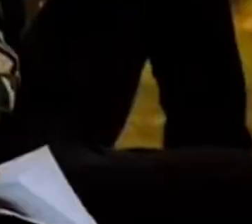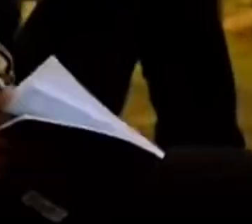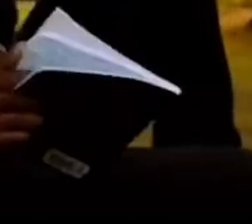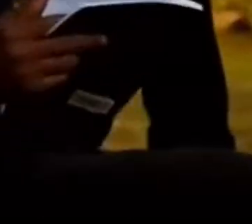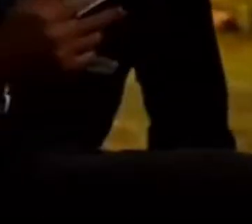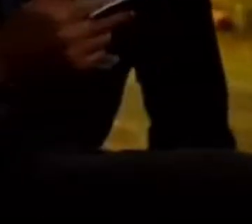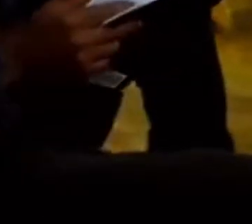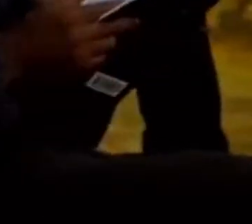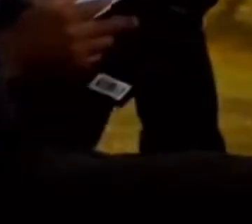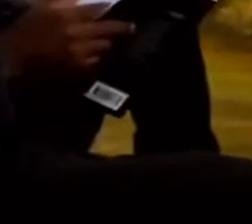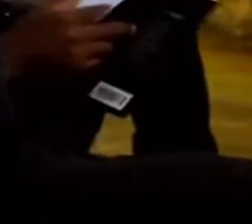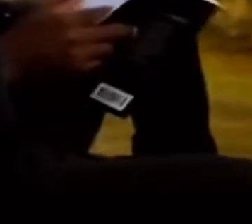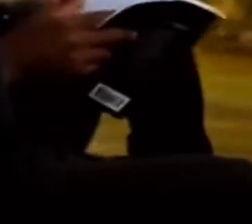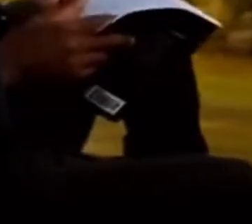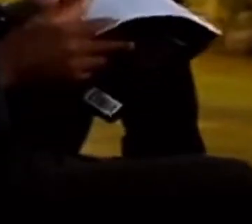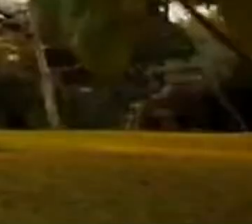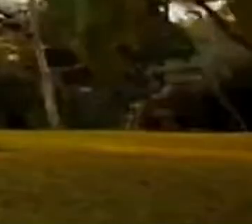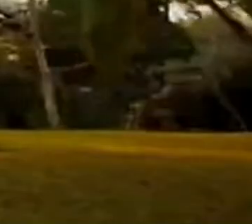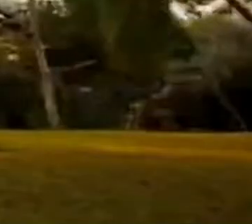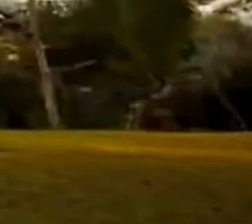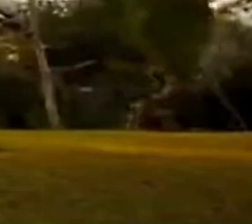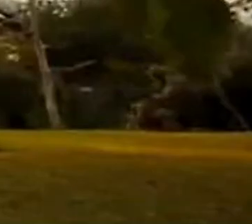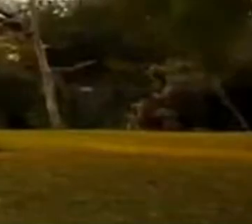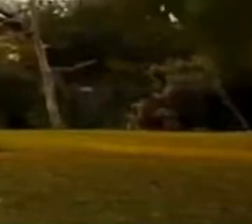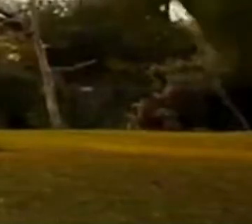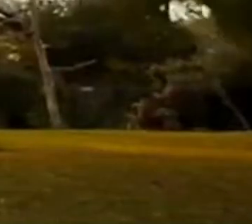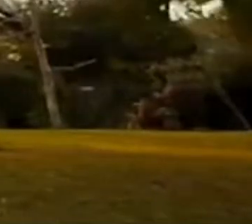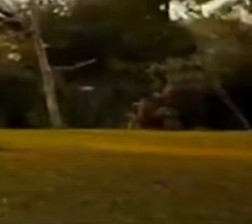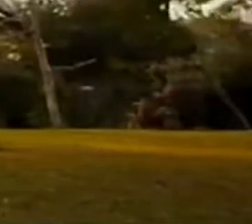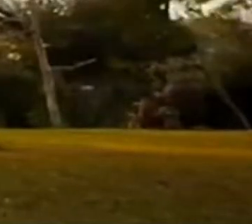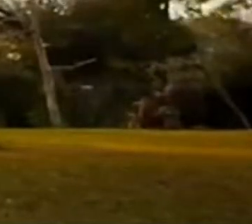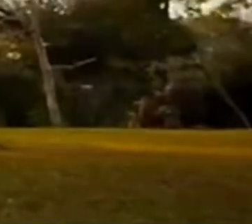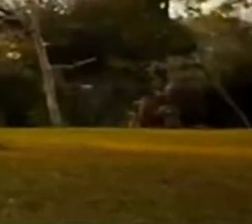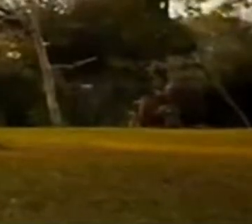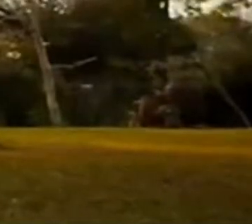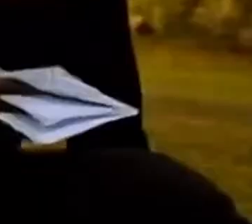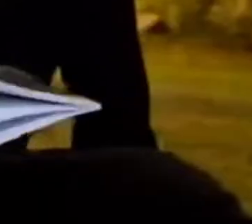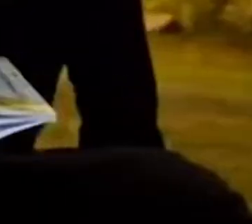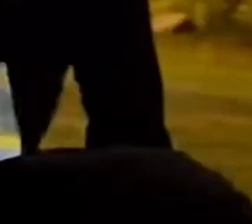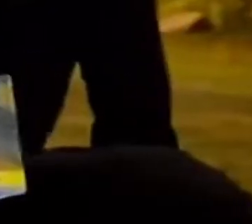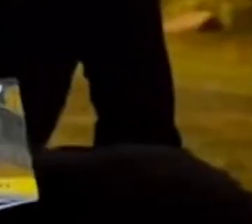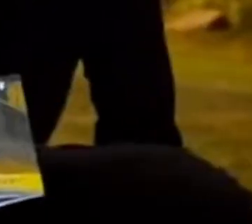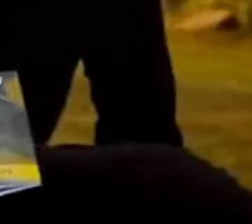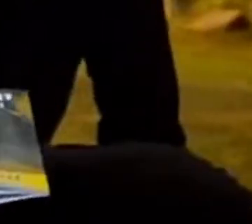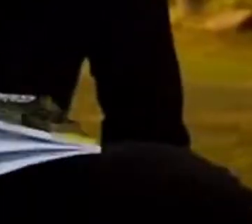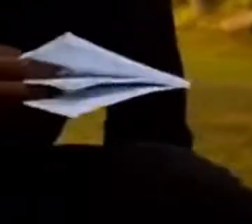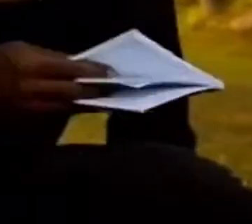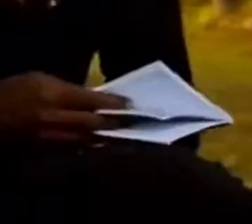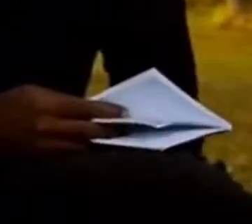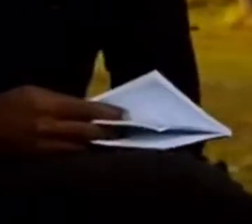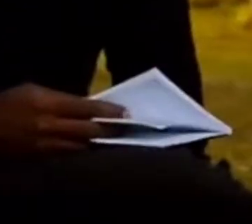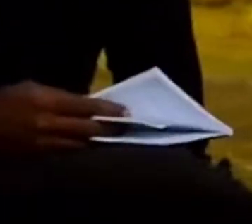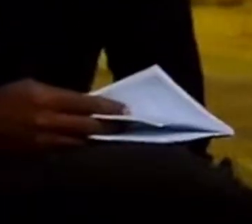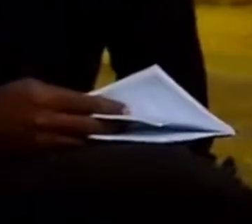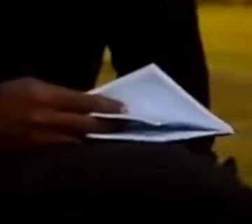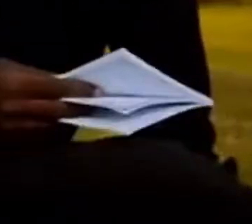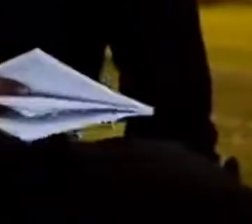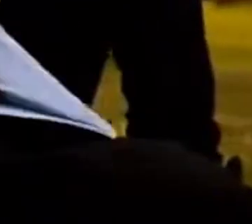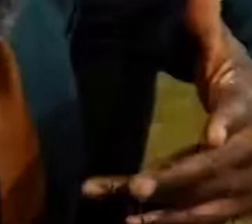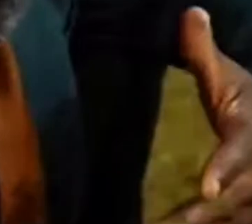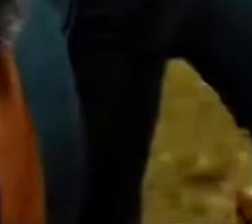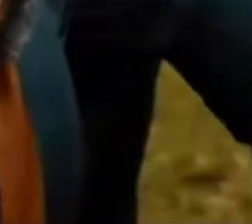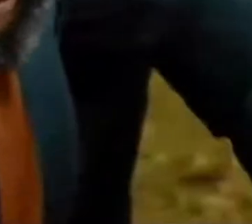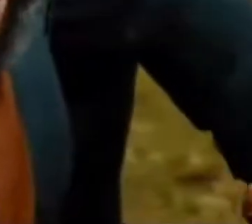take you closest to the grave instead of building. They will stop you in the moment for the cake instead of shielding. Kuma first I used to think like Busele buffet good